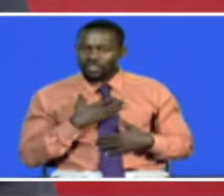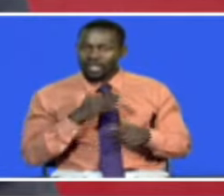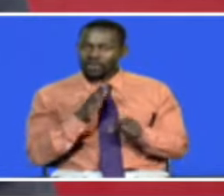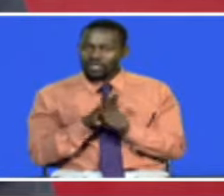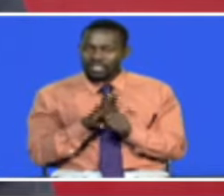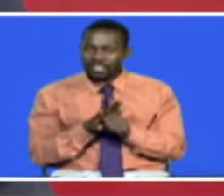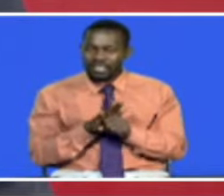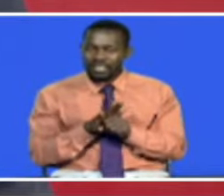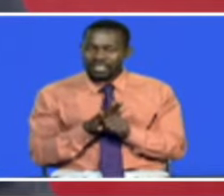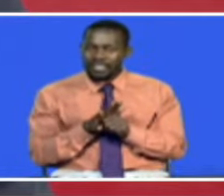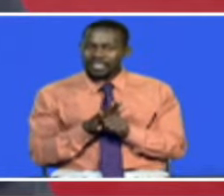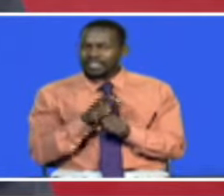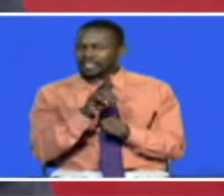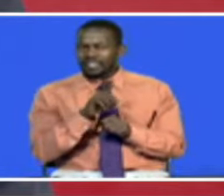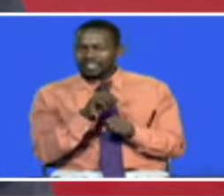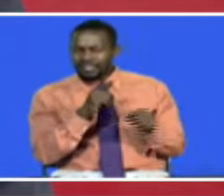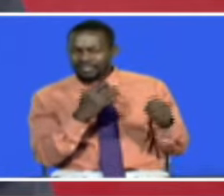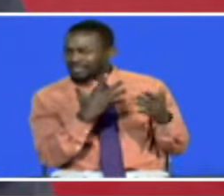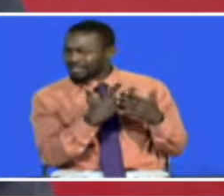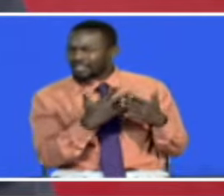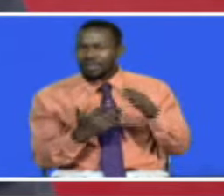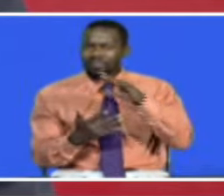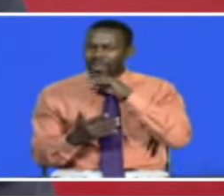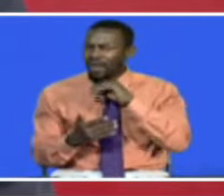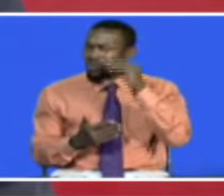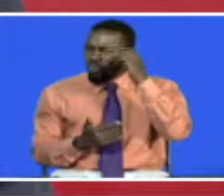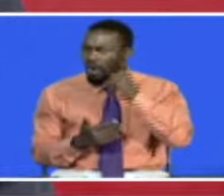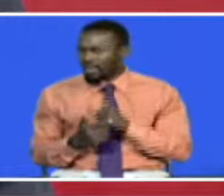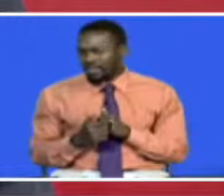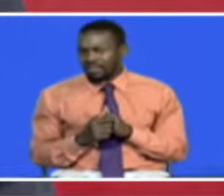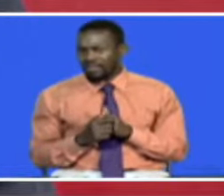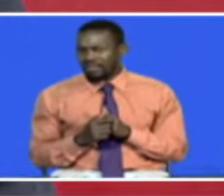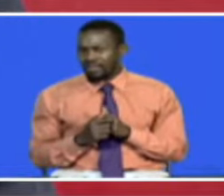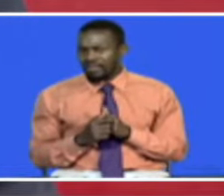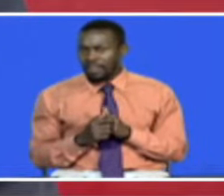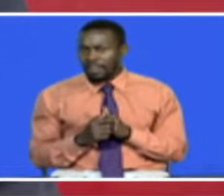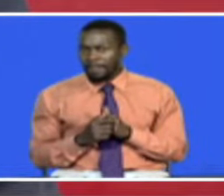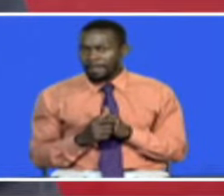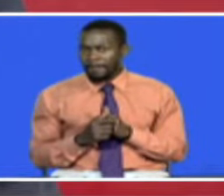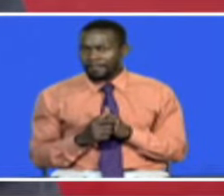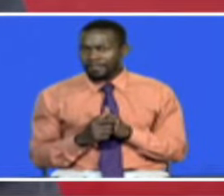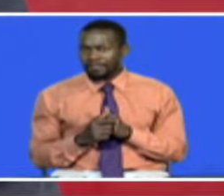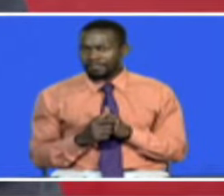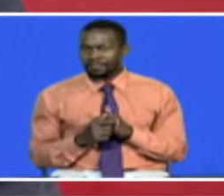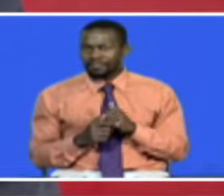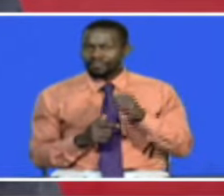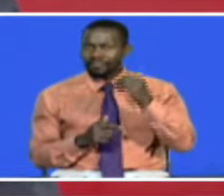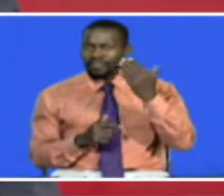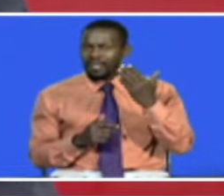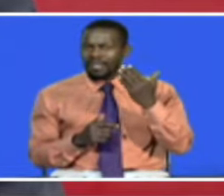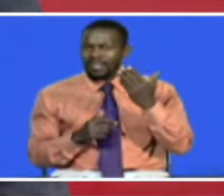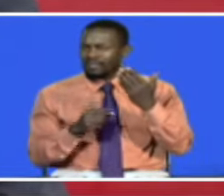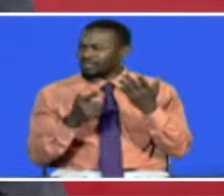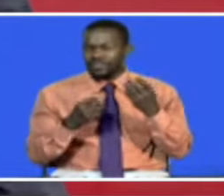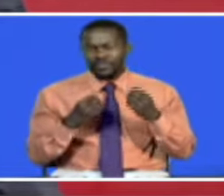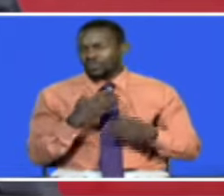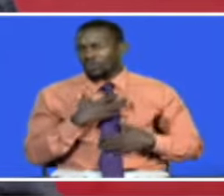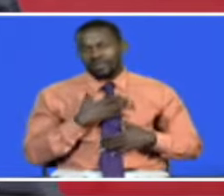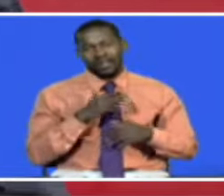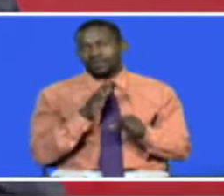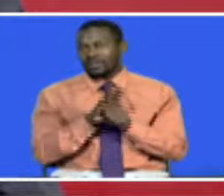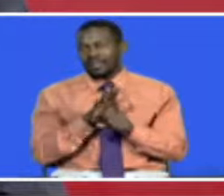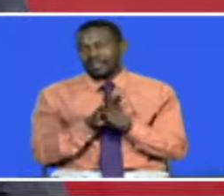how important was this abduction that led to the sentencing of an acting inspector general? For me, that is the big,